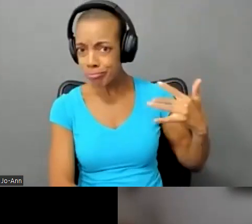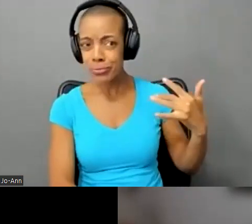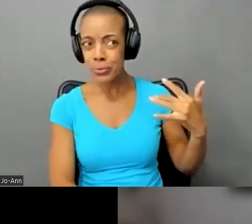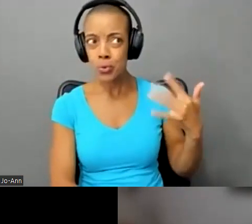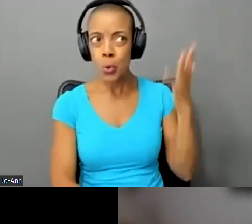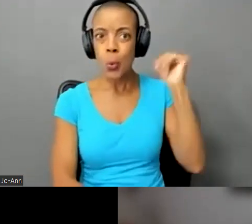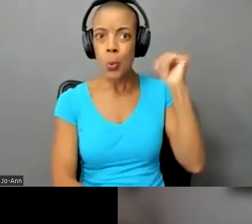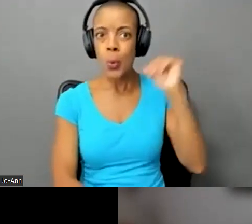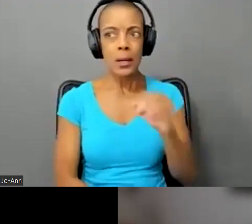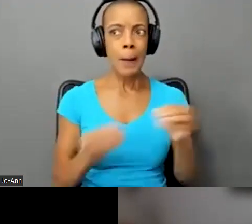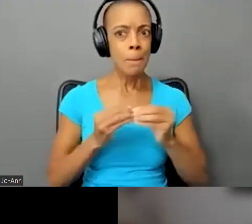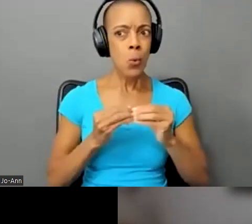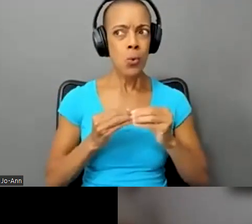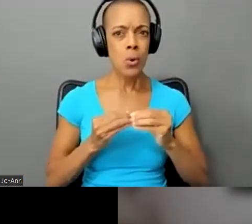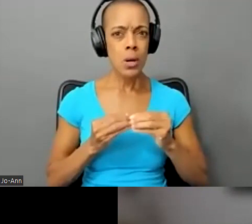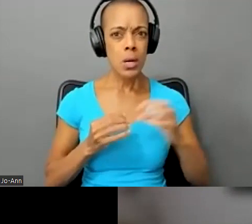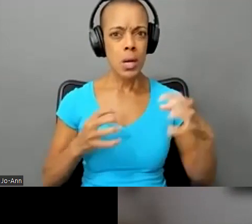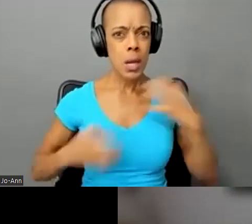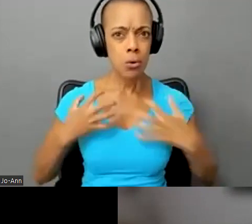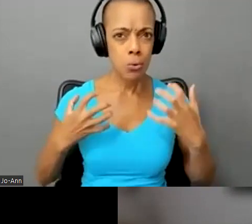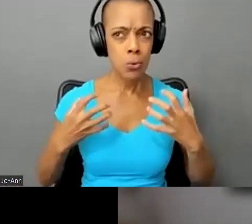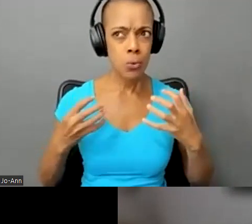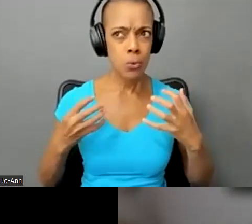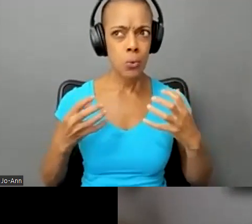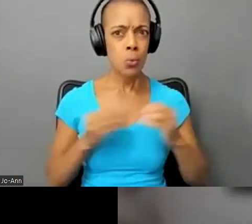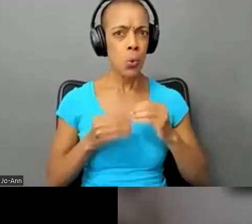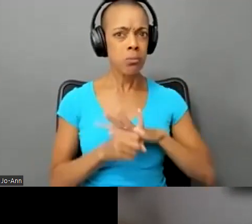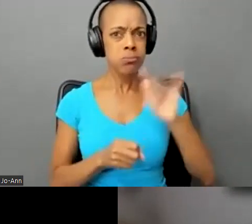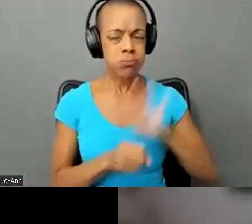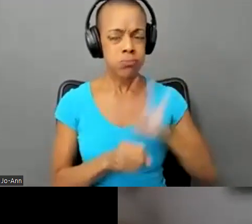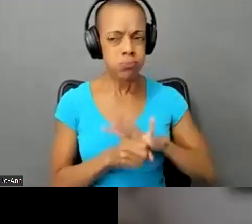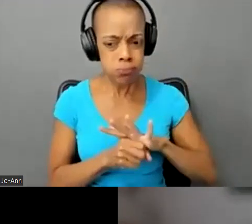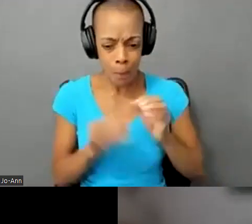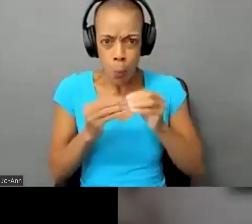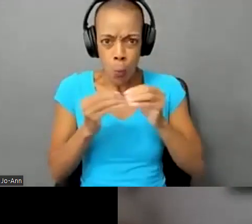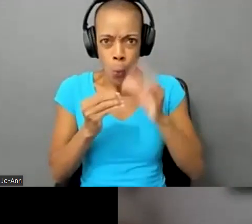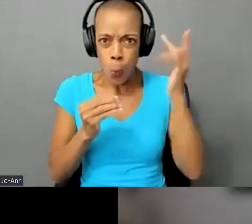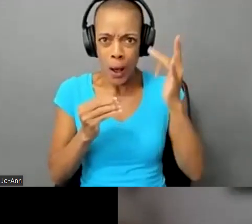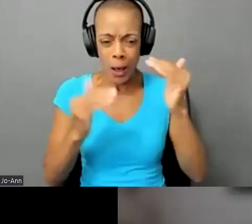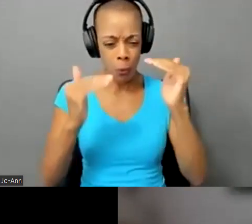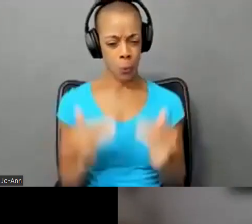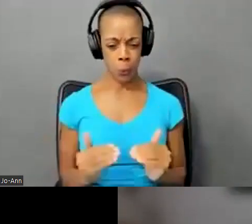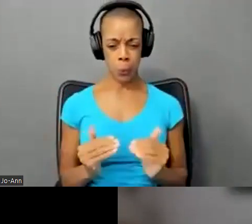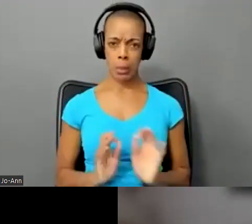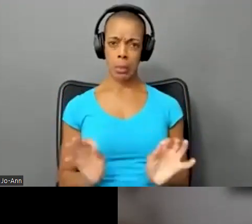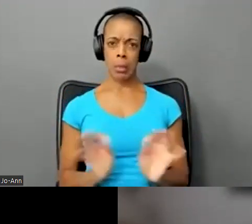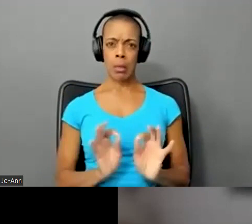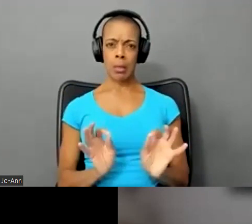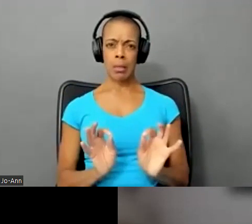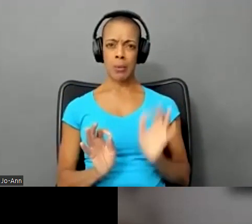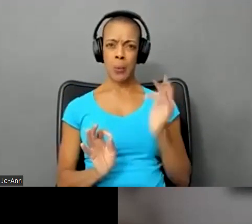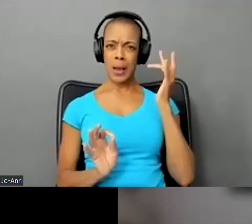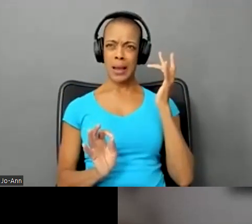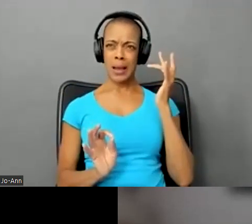outrage in that situation is still, I think,